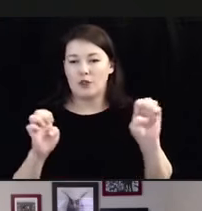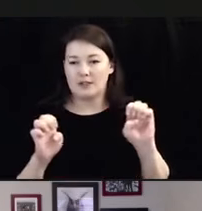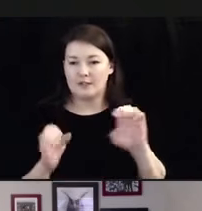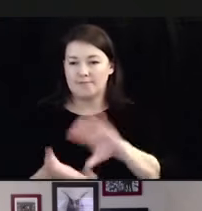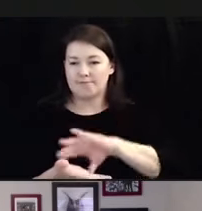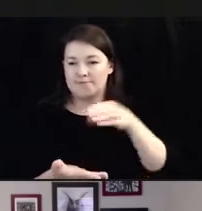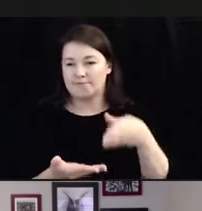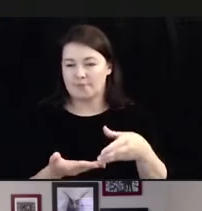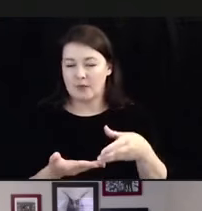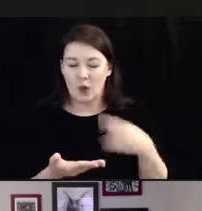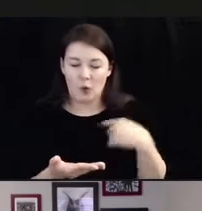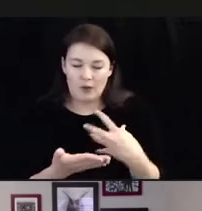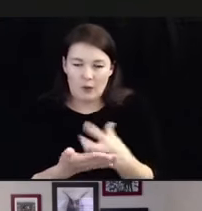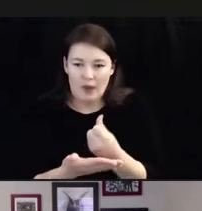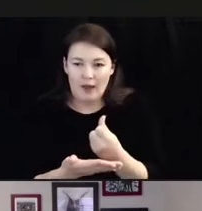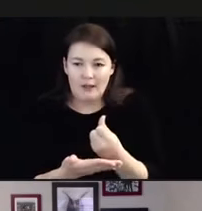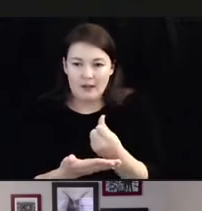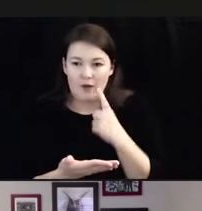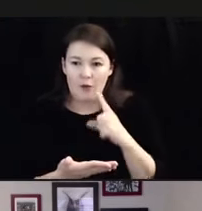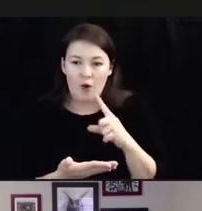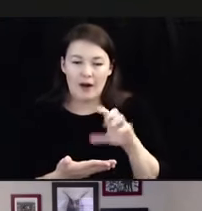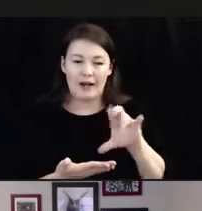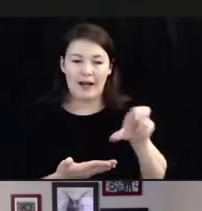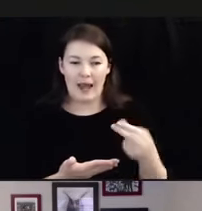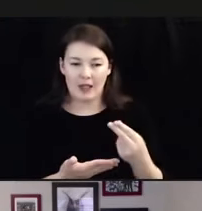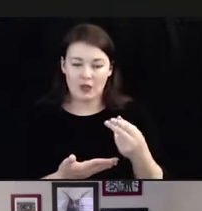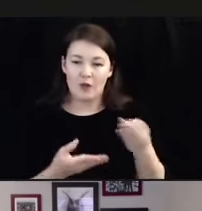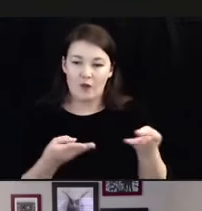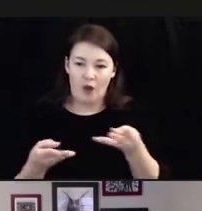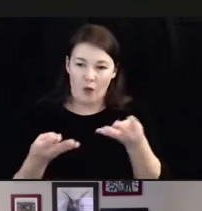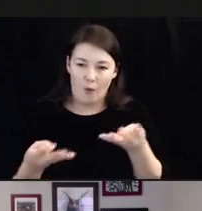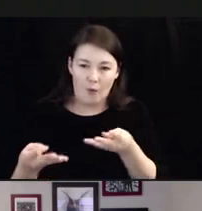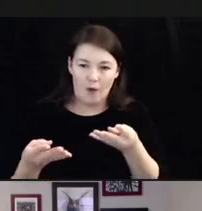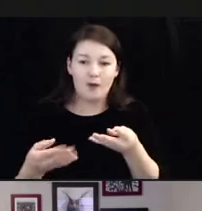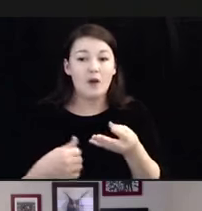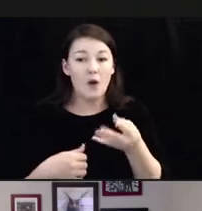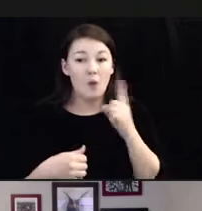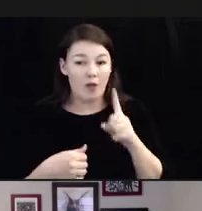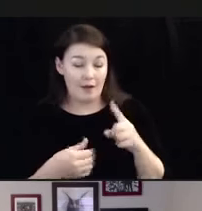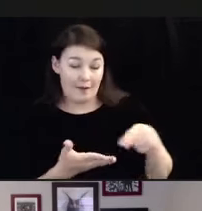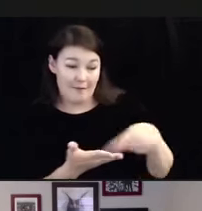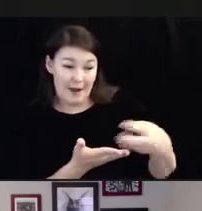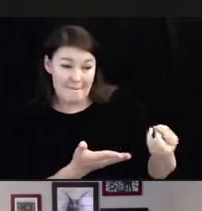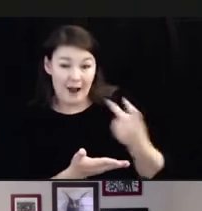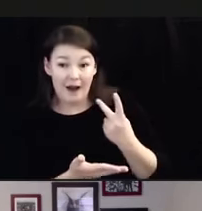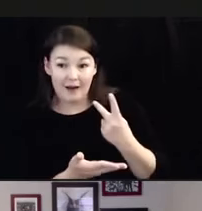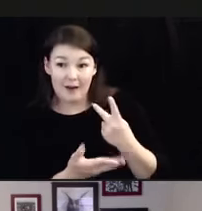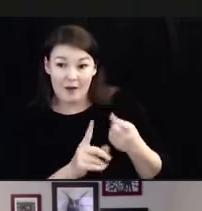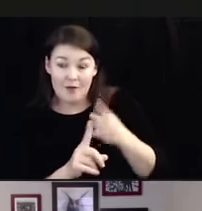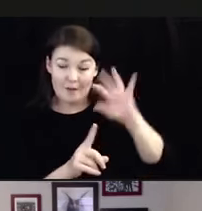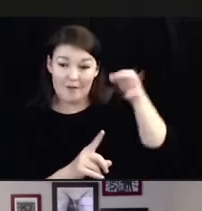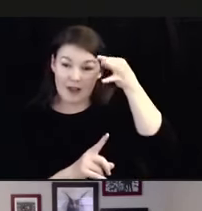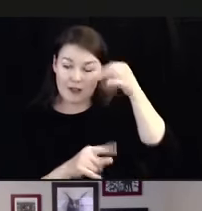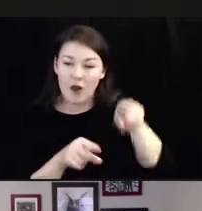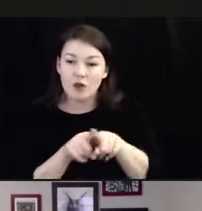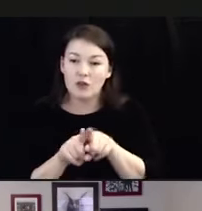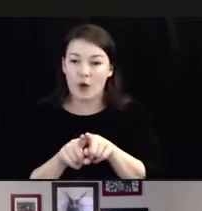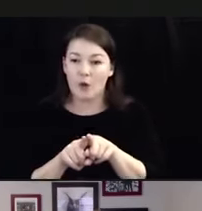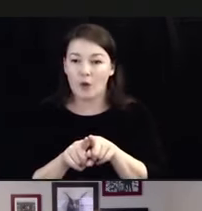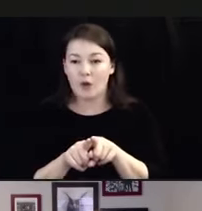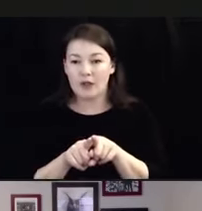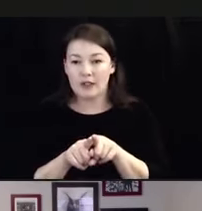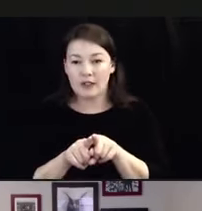utilize on a cash flow basis for funds that will be reimbursed by the feds, but also for the relatively narrow number of